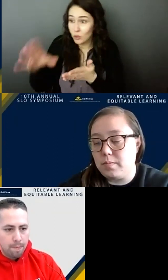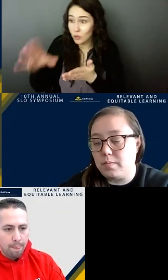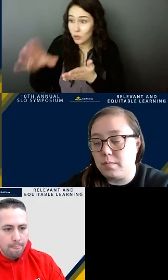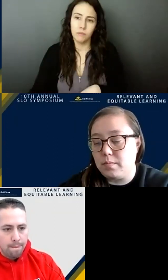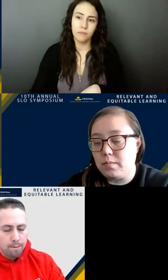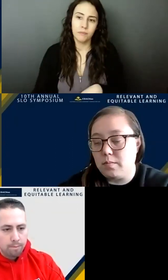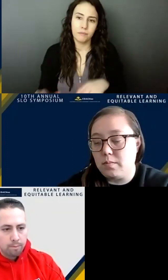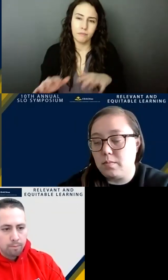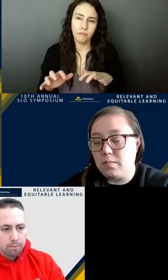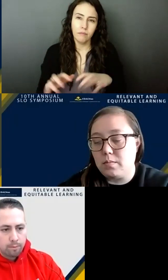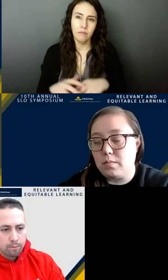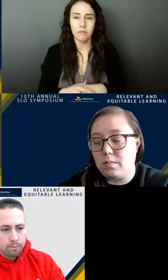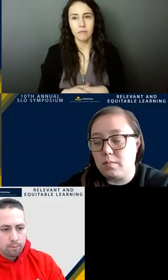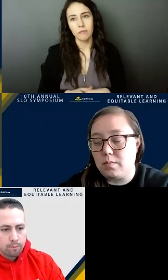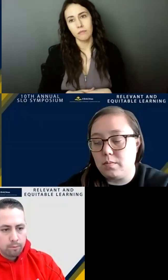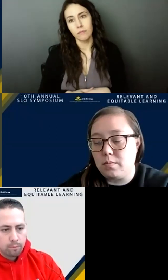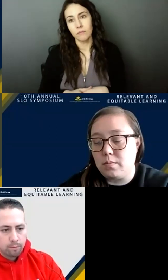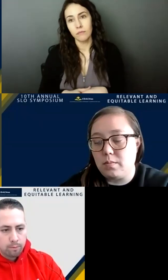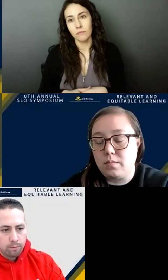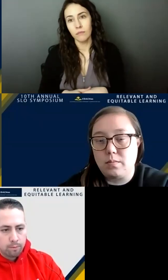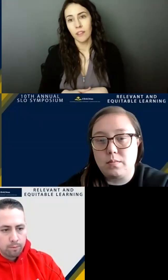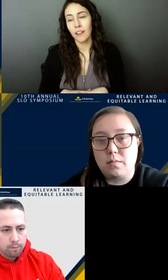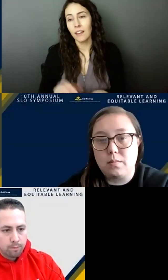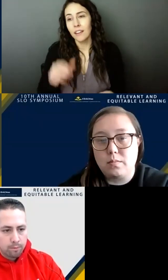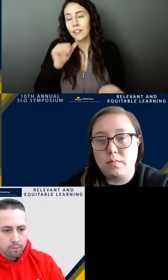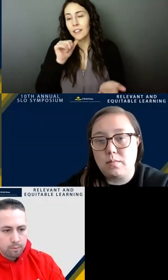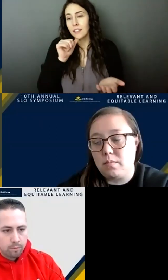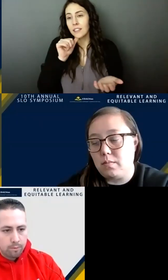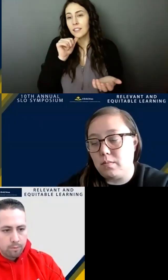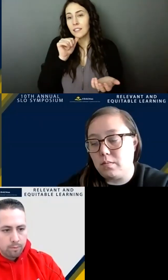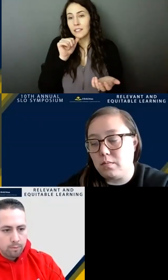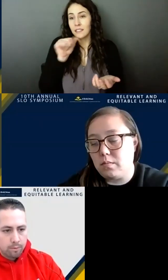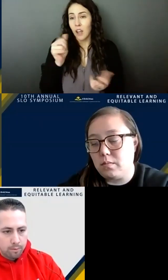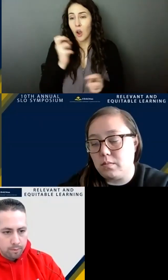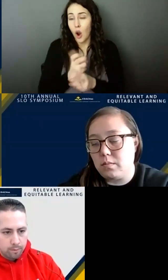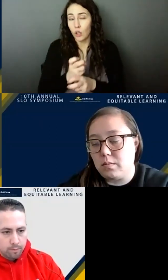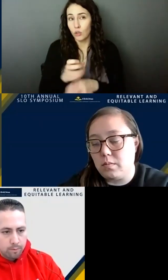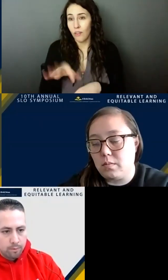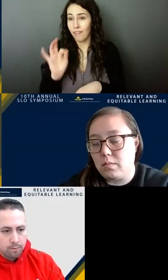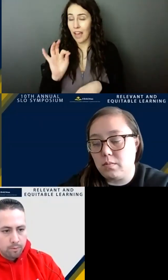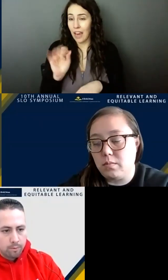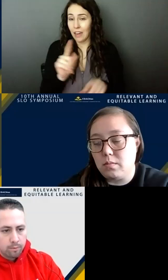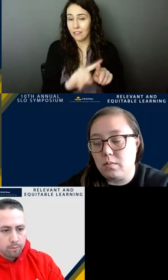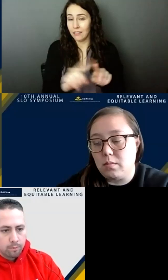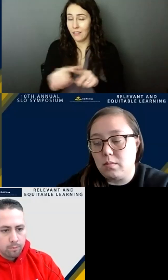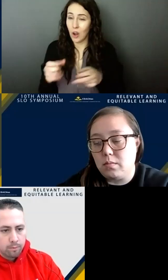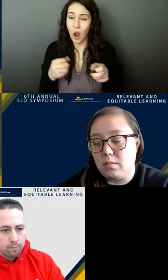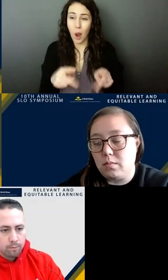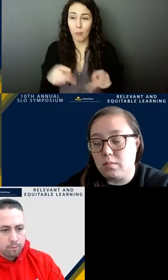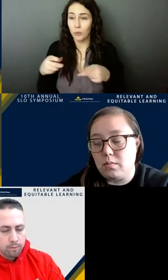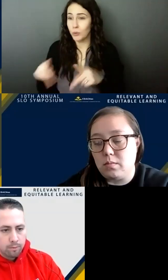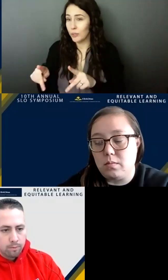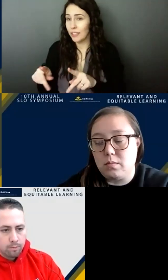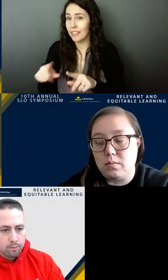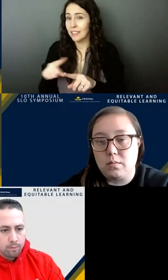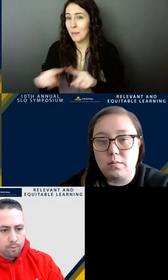So I think it's not hard to find those opportunities. I think we're just not always using the opportunities we